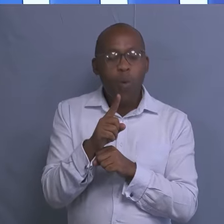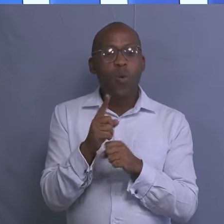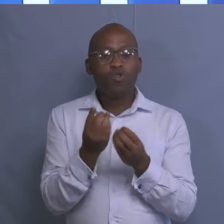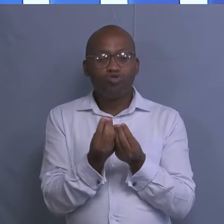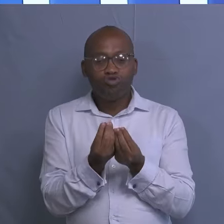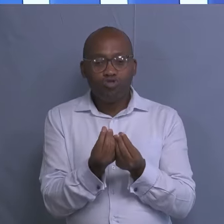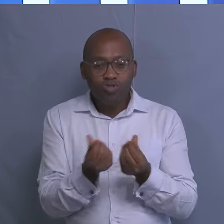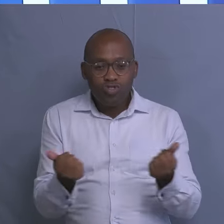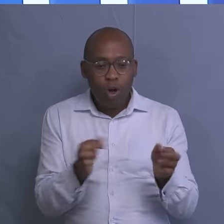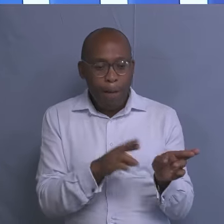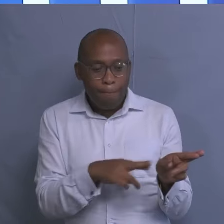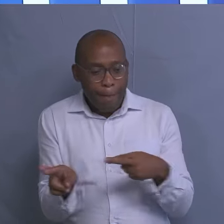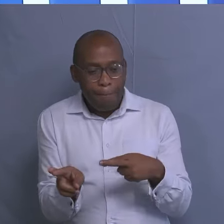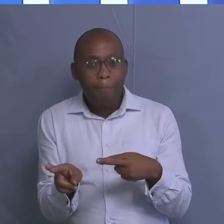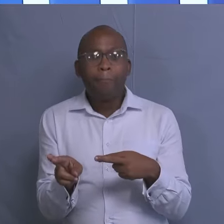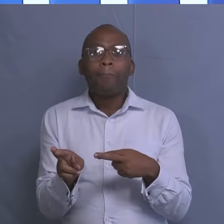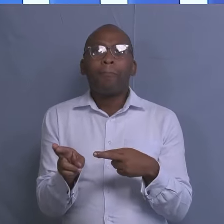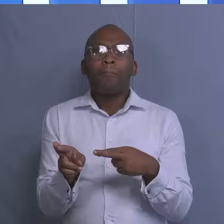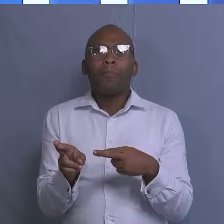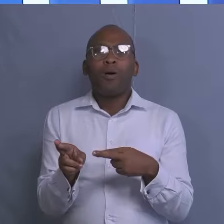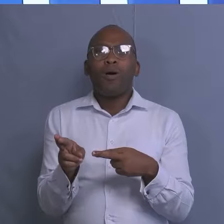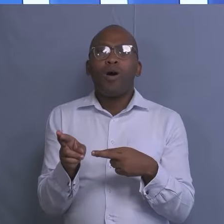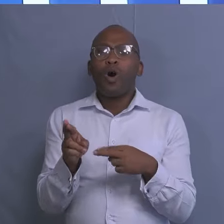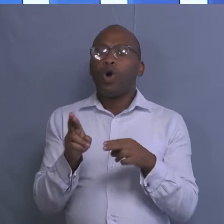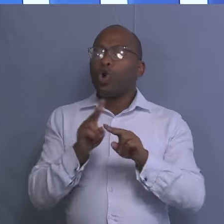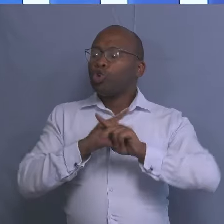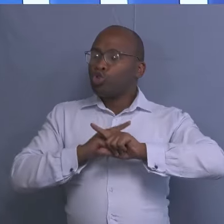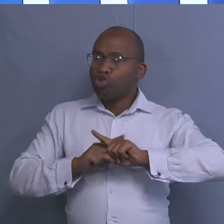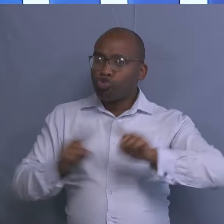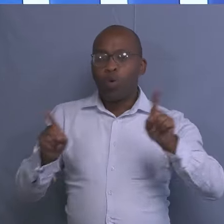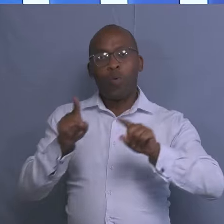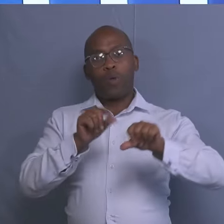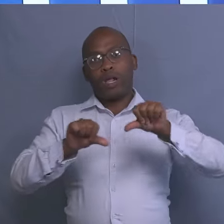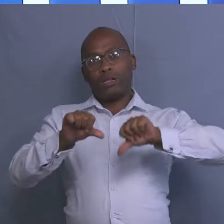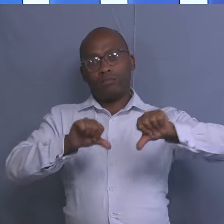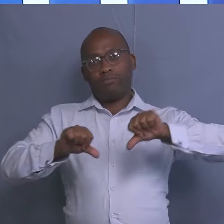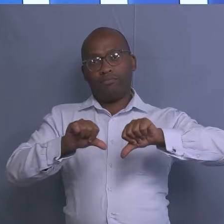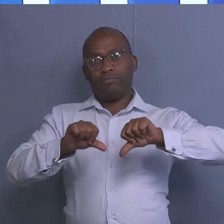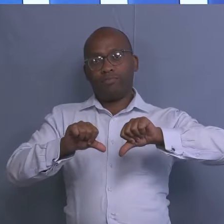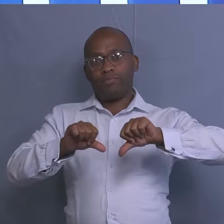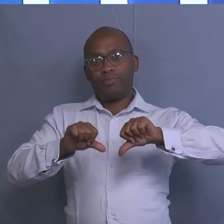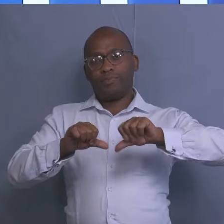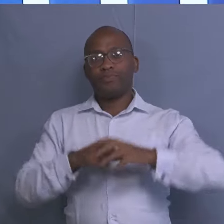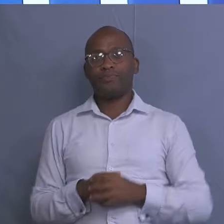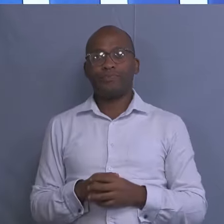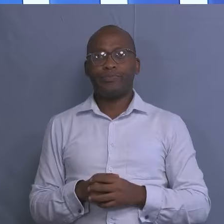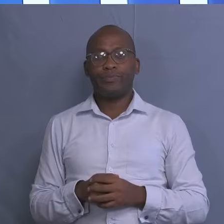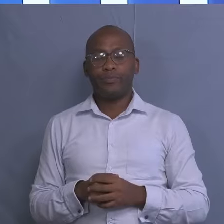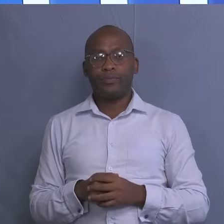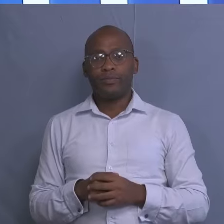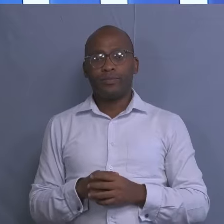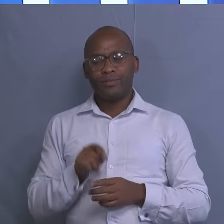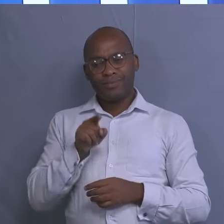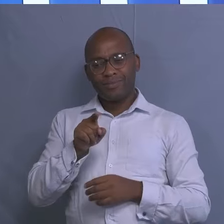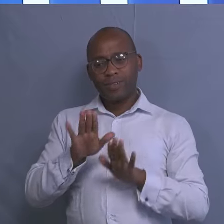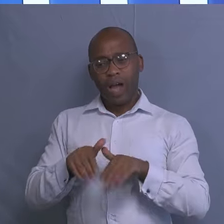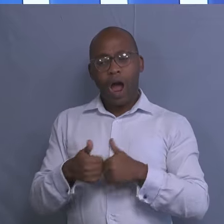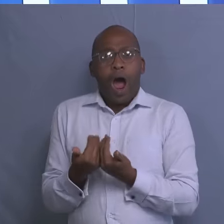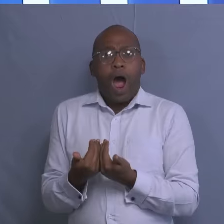they have to be natural, no chemicals. Now, what are the characteristics of organic farming?